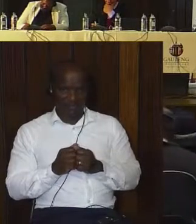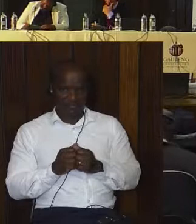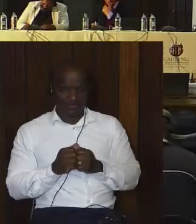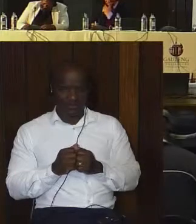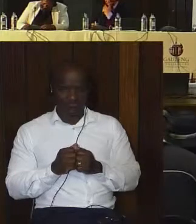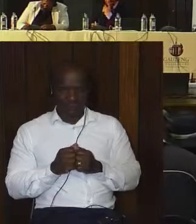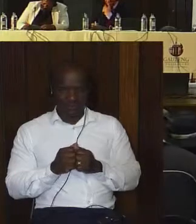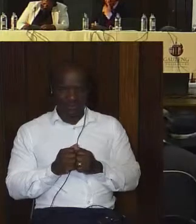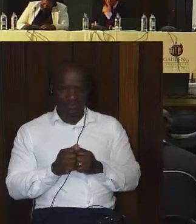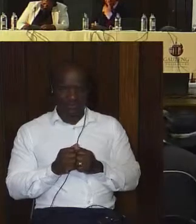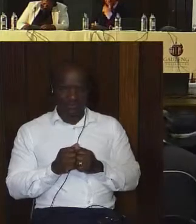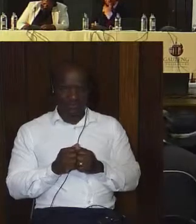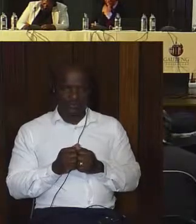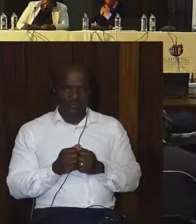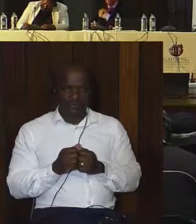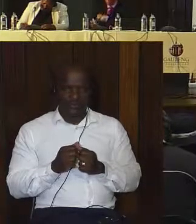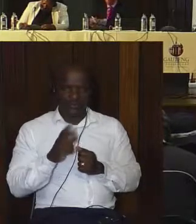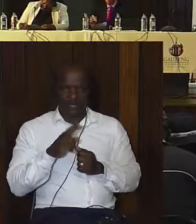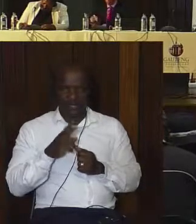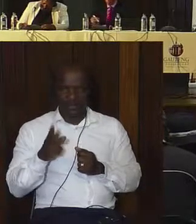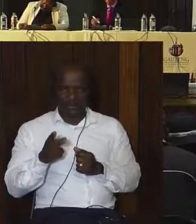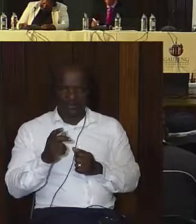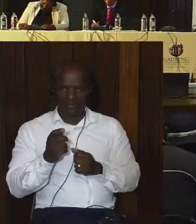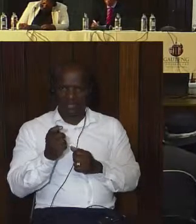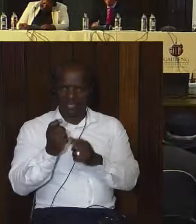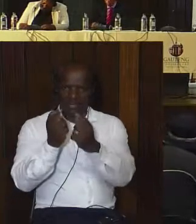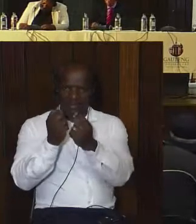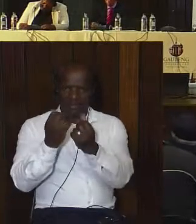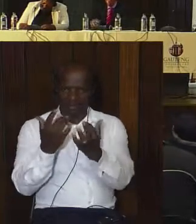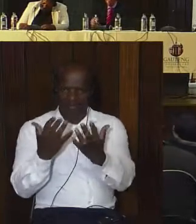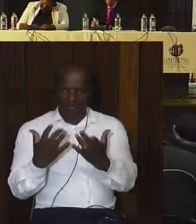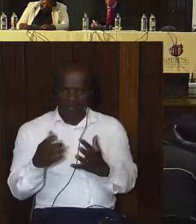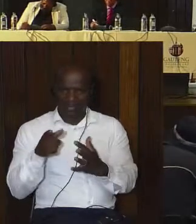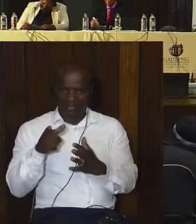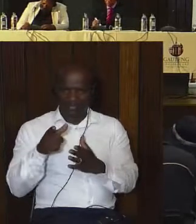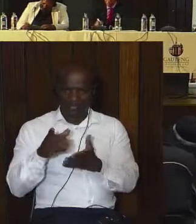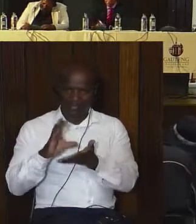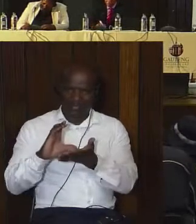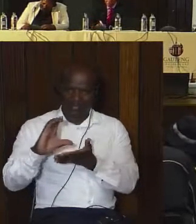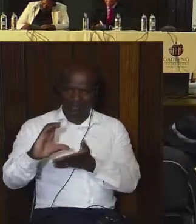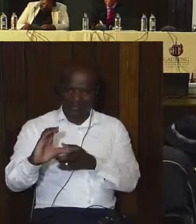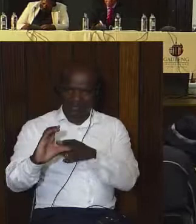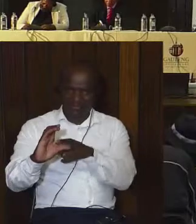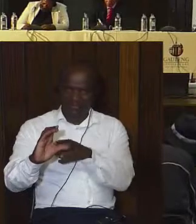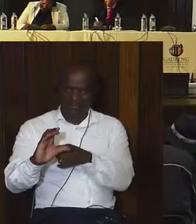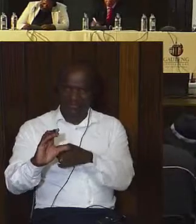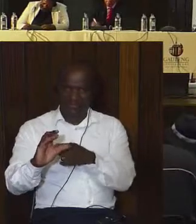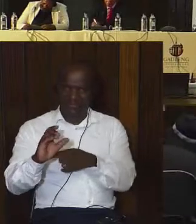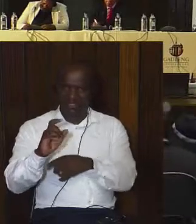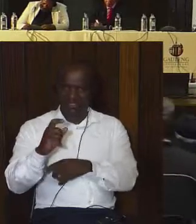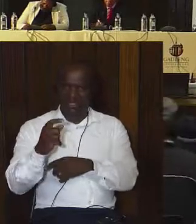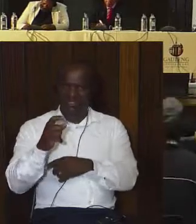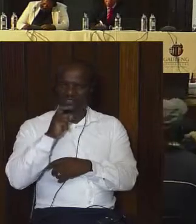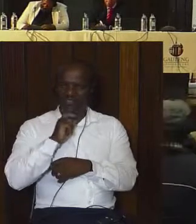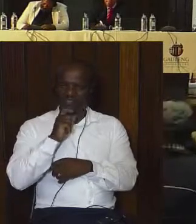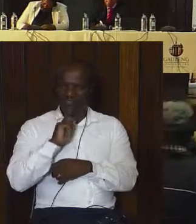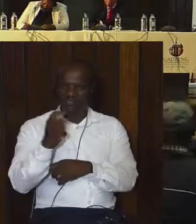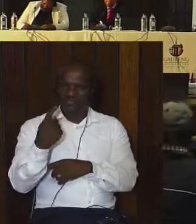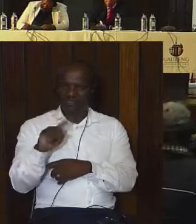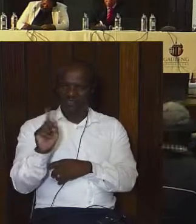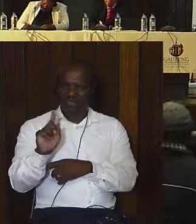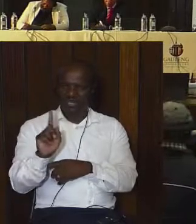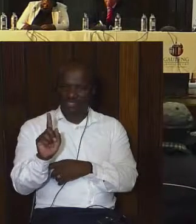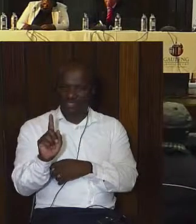And what are those funds going to be used for? Because it doesn't gel